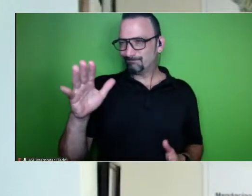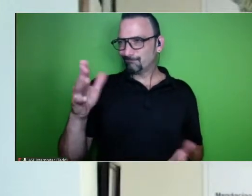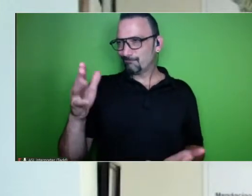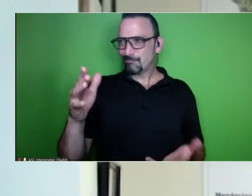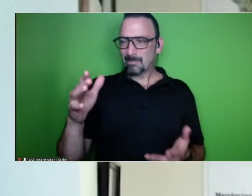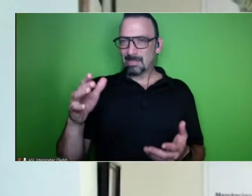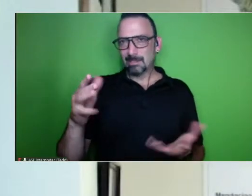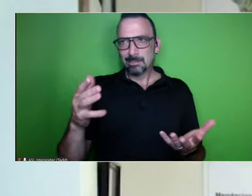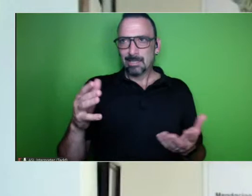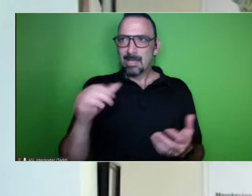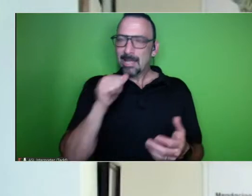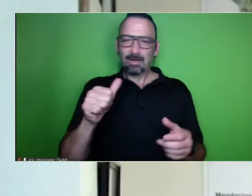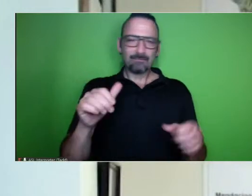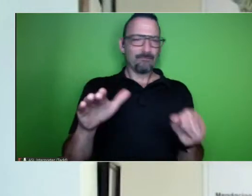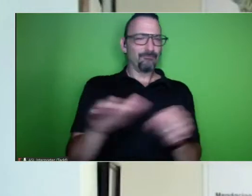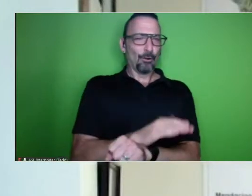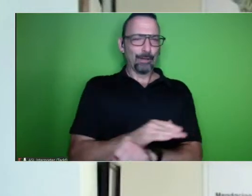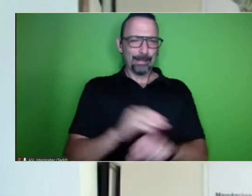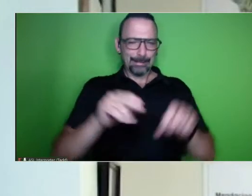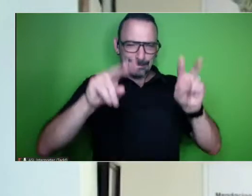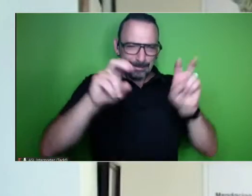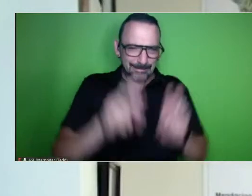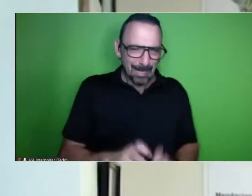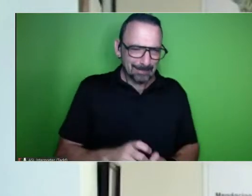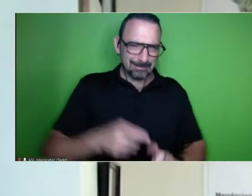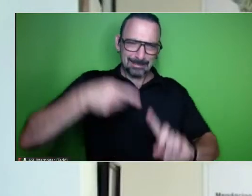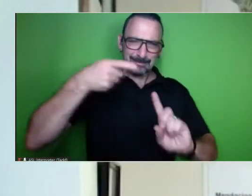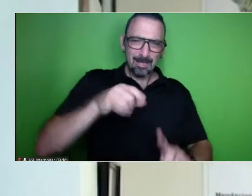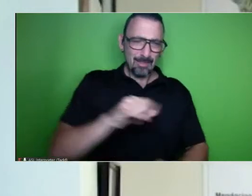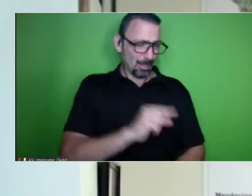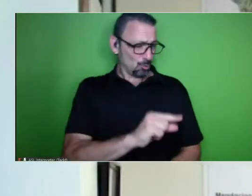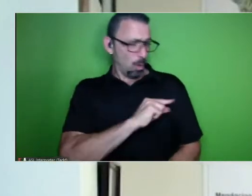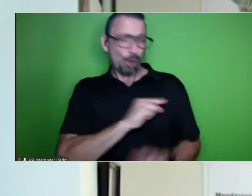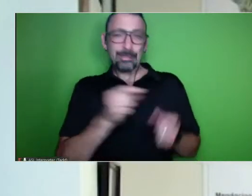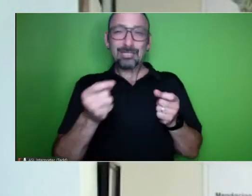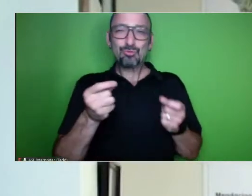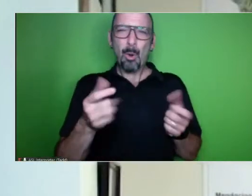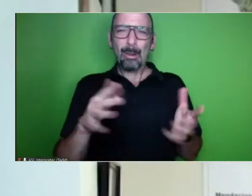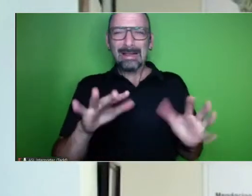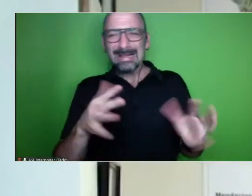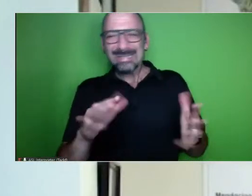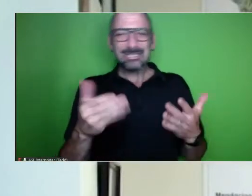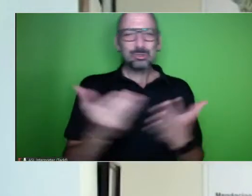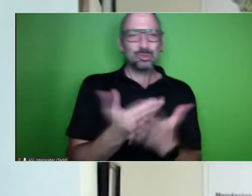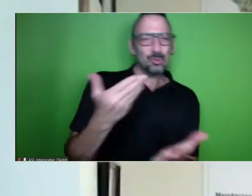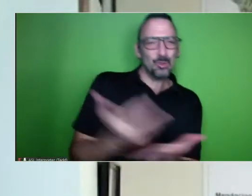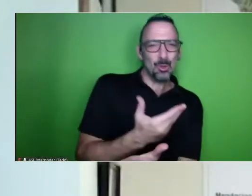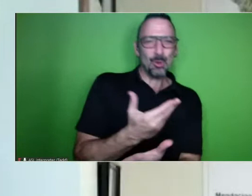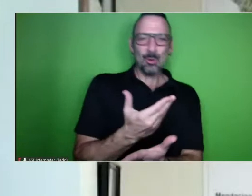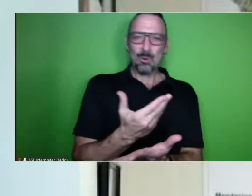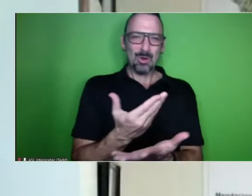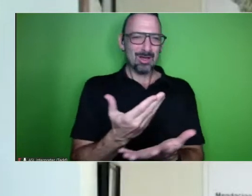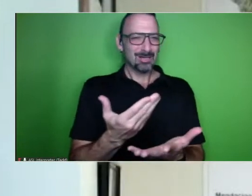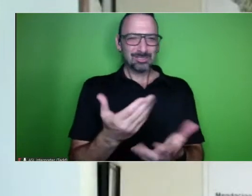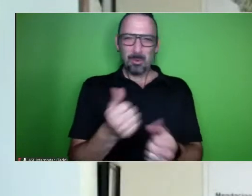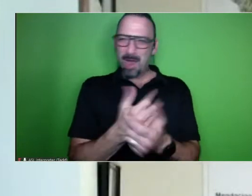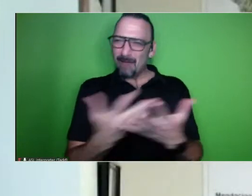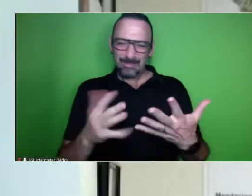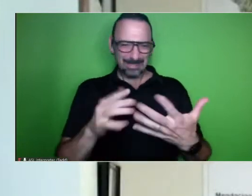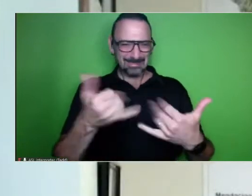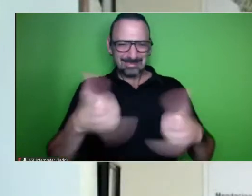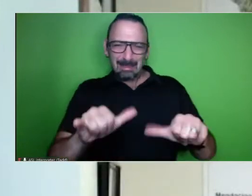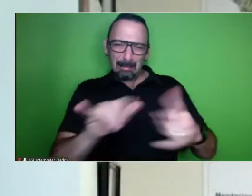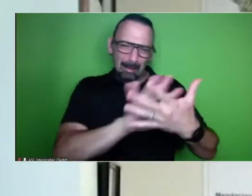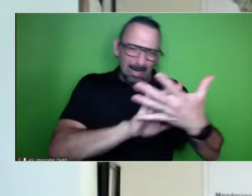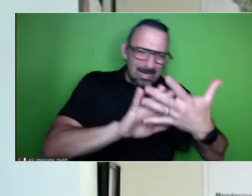examination. Let's put it that way. The quality control is just being developed. The definitions are just being developed, and